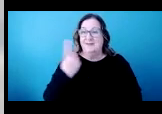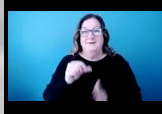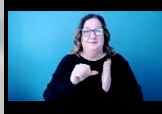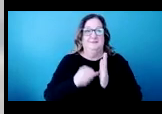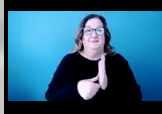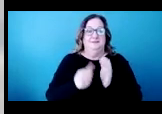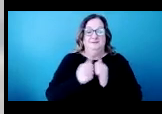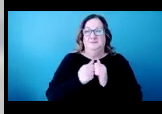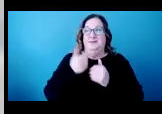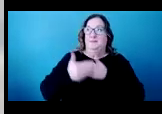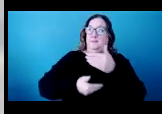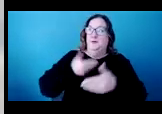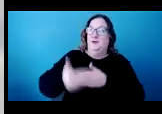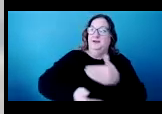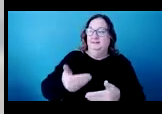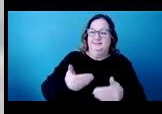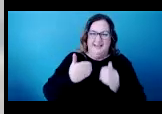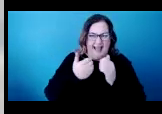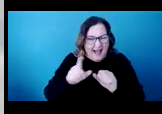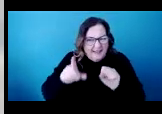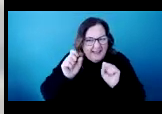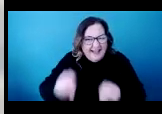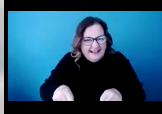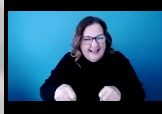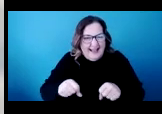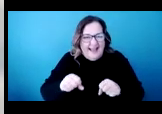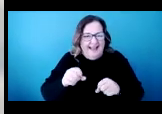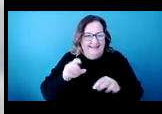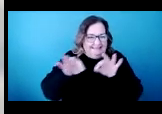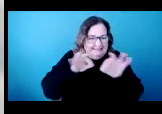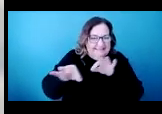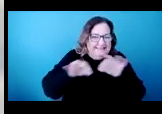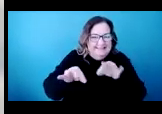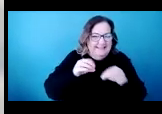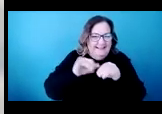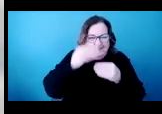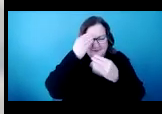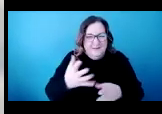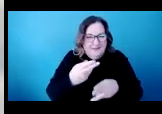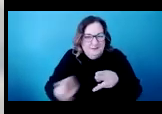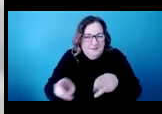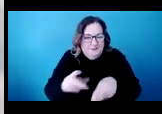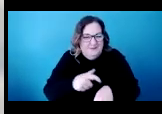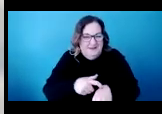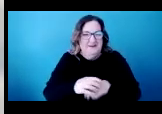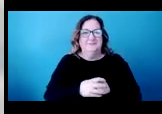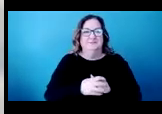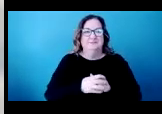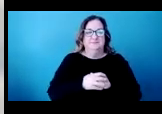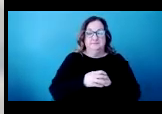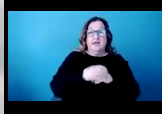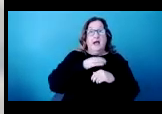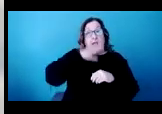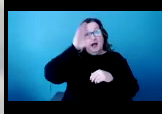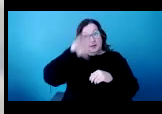whole process and how you can get through all that information flawlessly. It's a lot to know, and it's